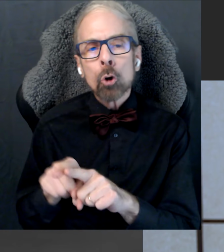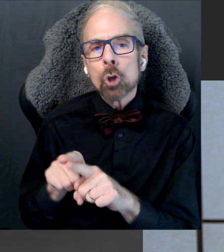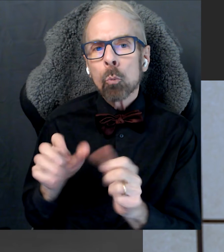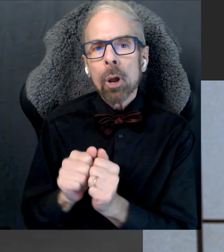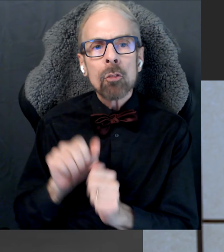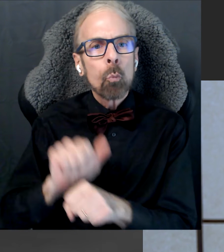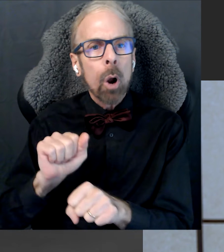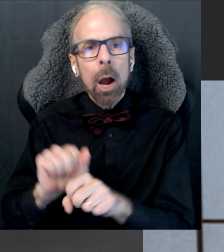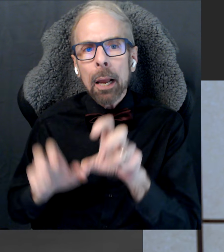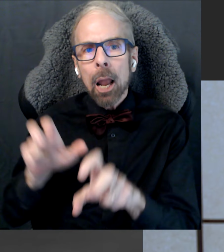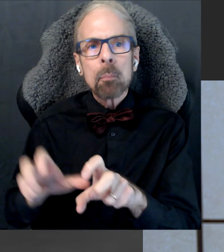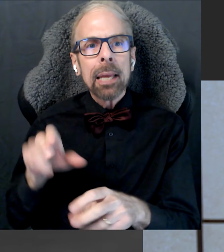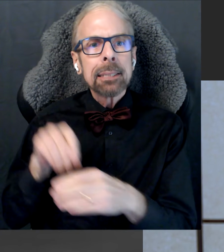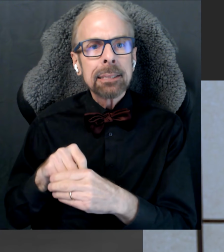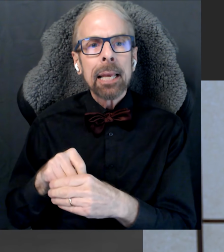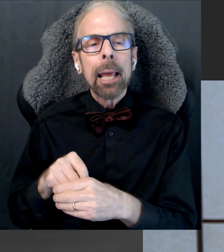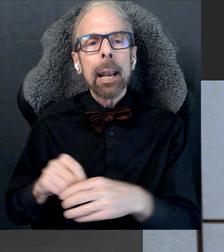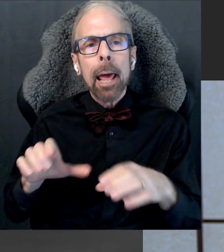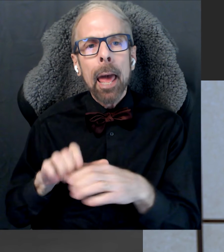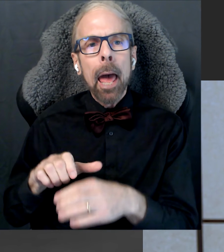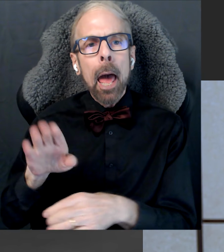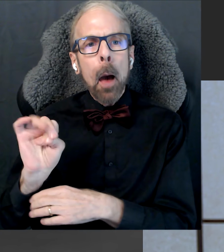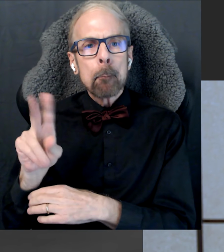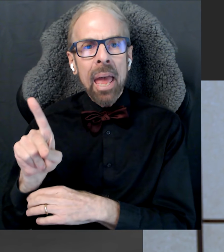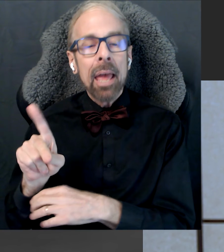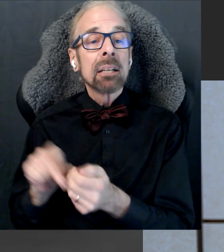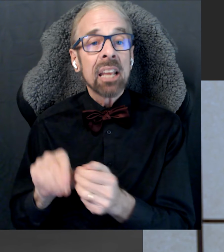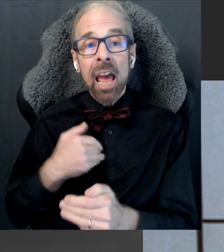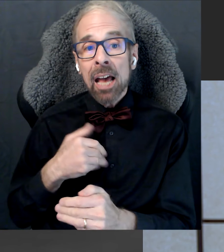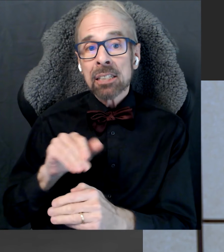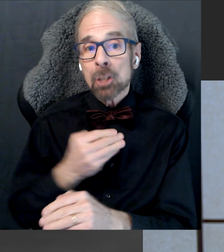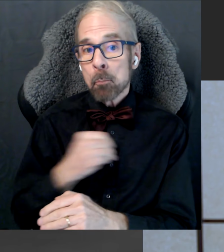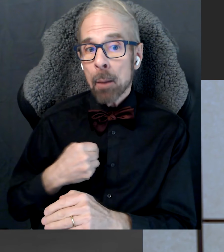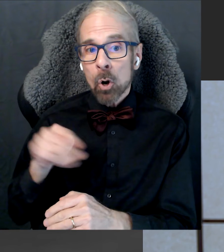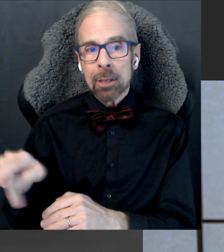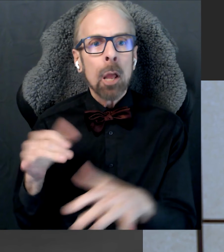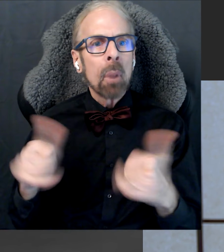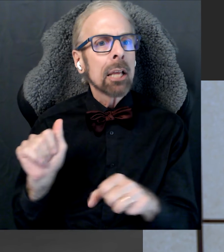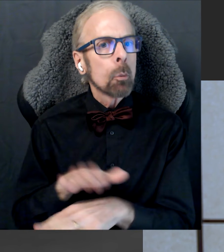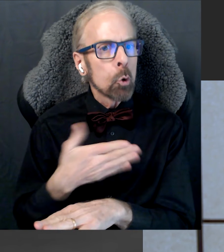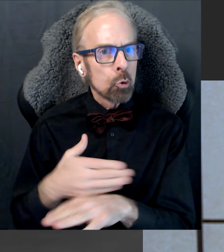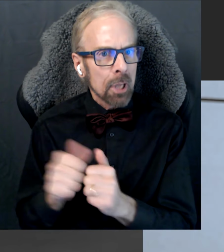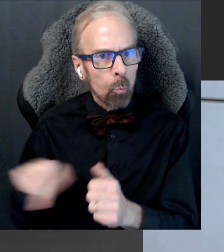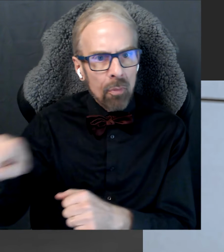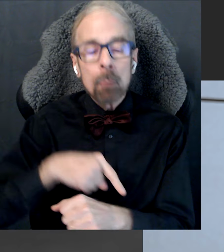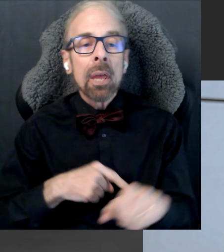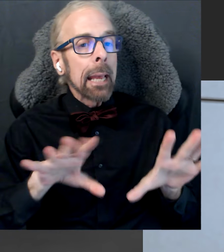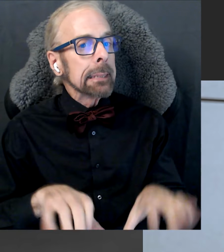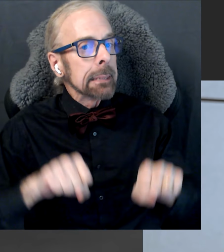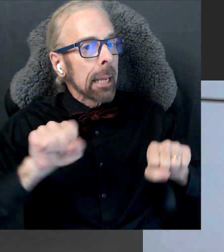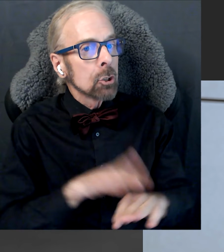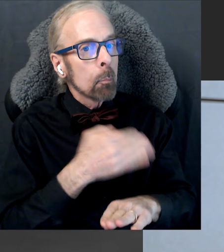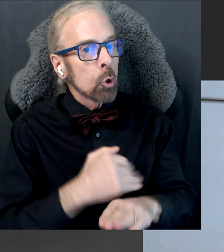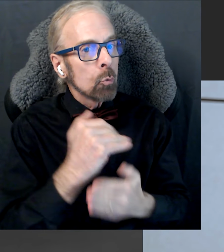Along with rock climbing, he's in a band, and he has band members that he, plays music with. He takes music